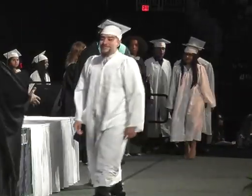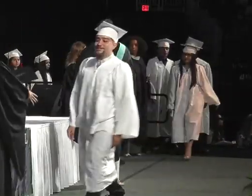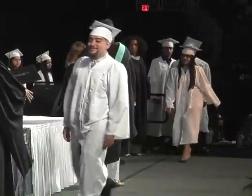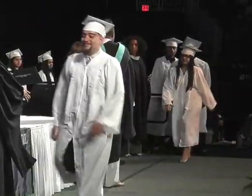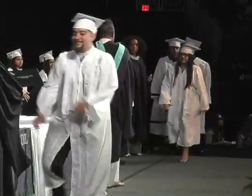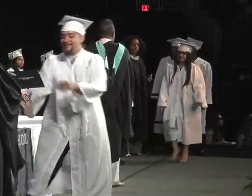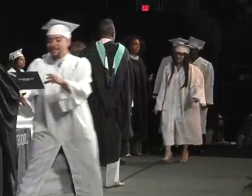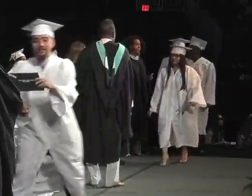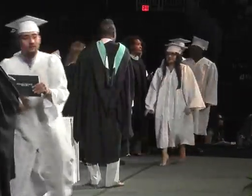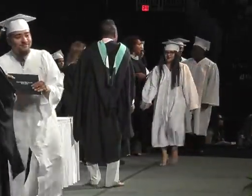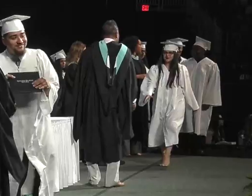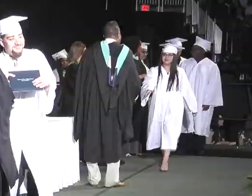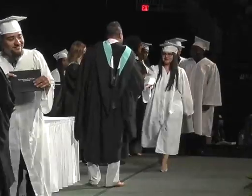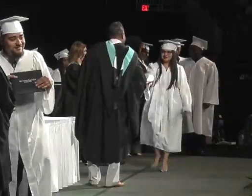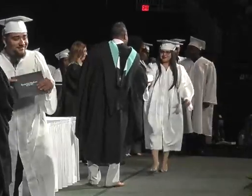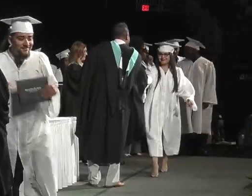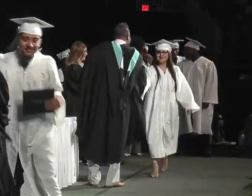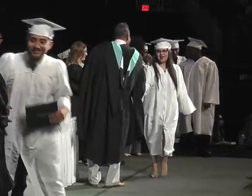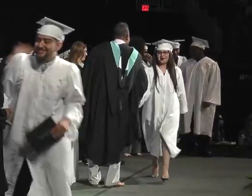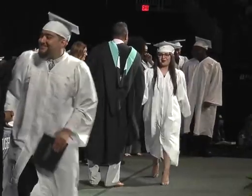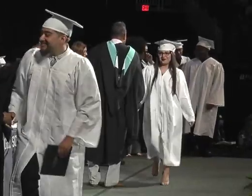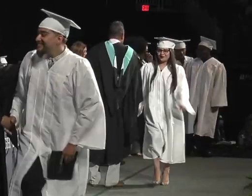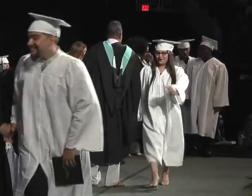Carla Rivera Oviedo.